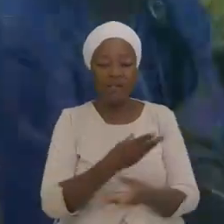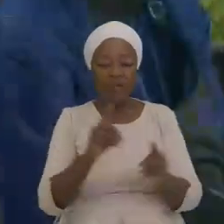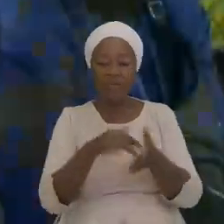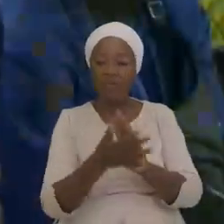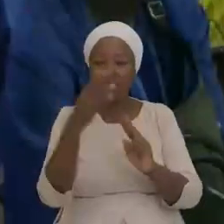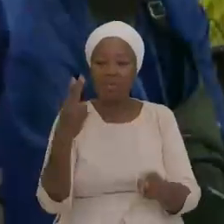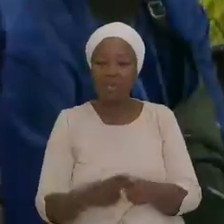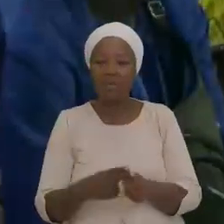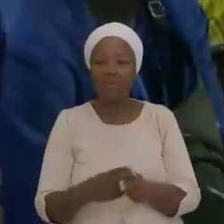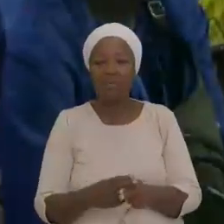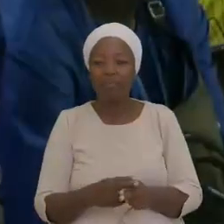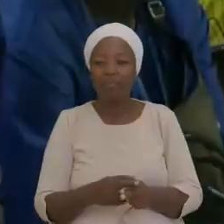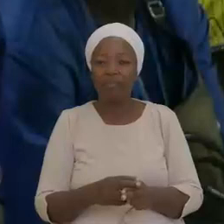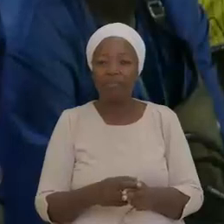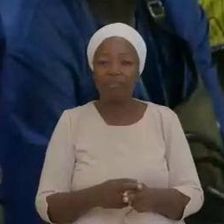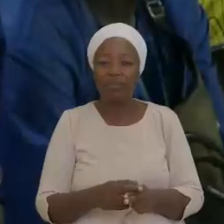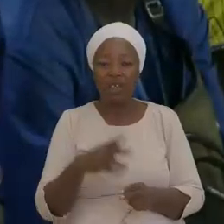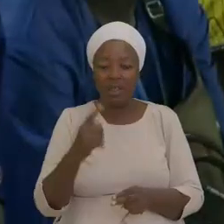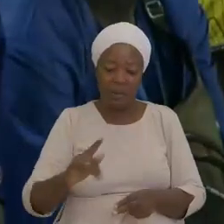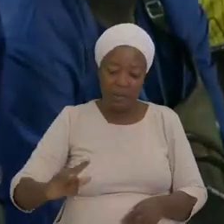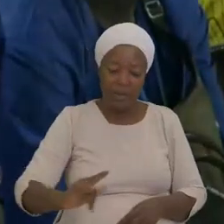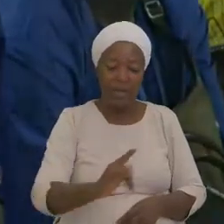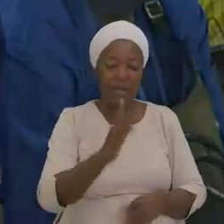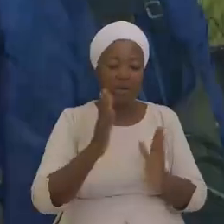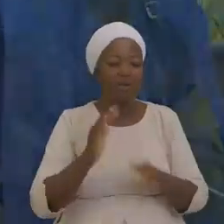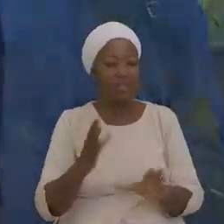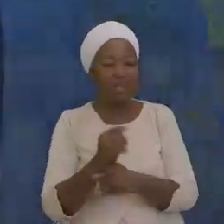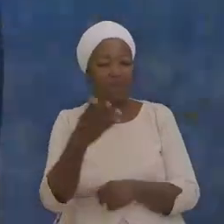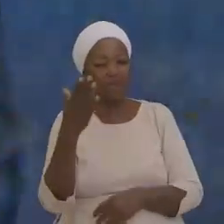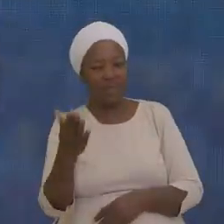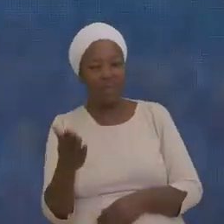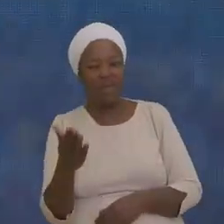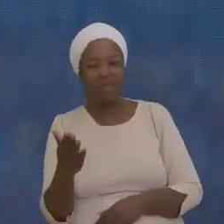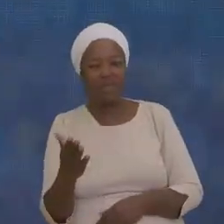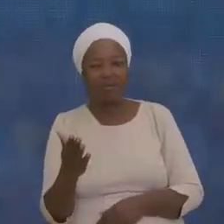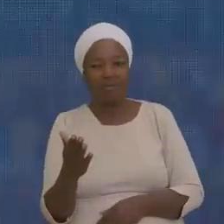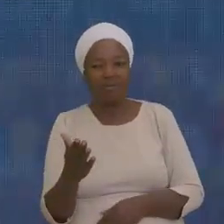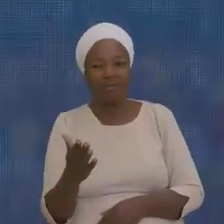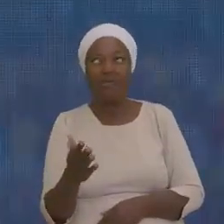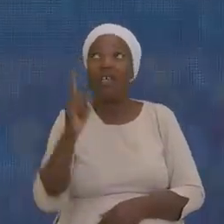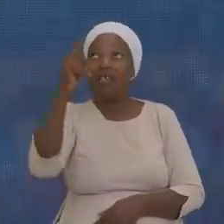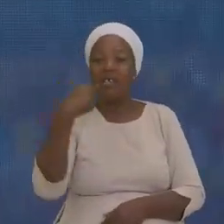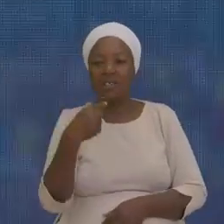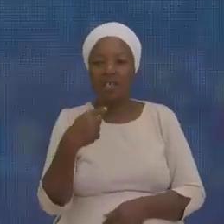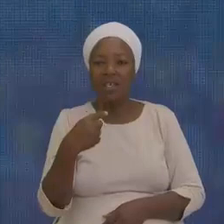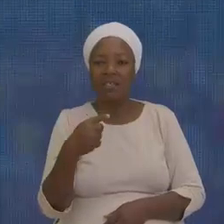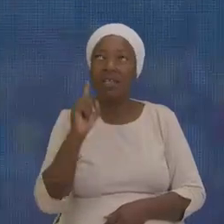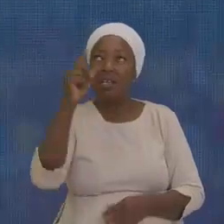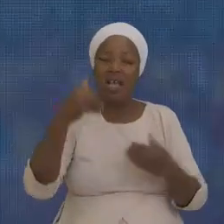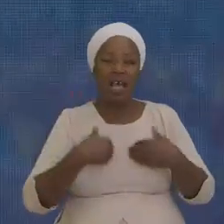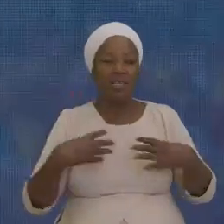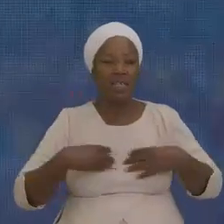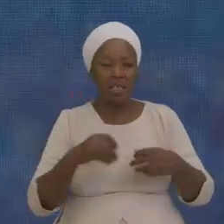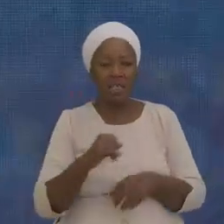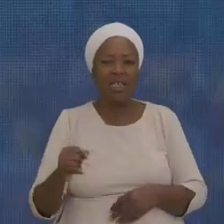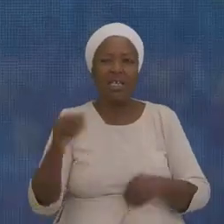deliverance. The pilot will take you there. He says he has healing